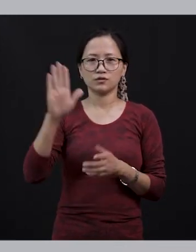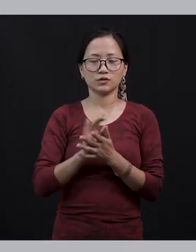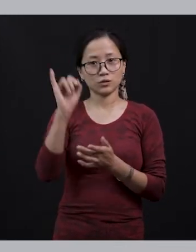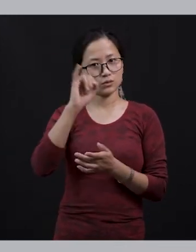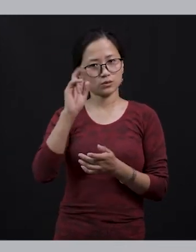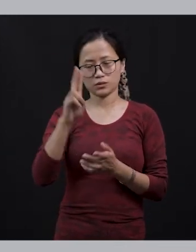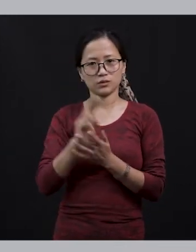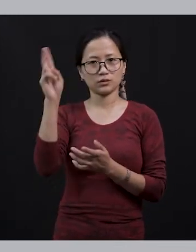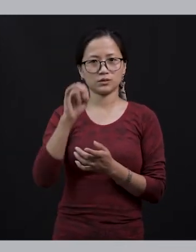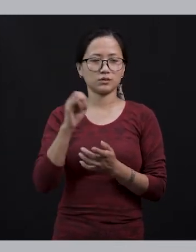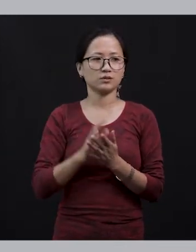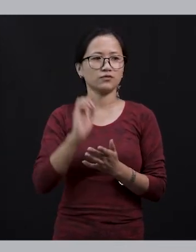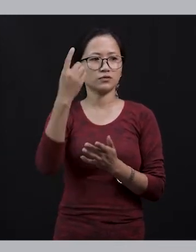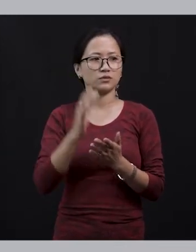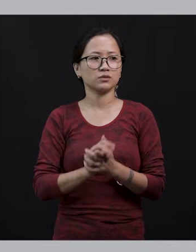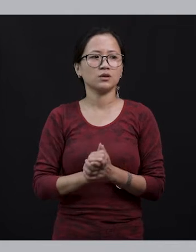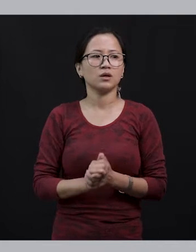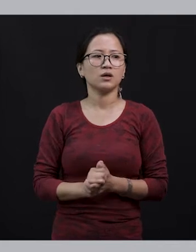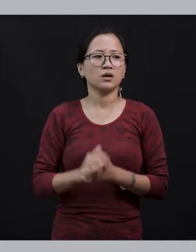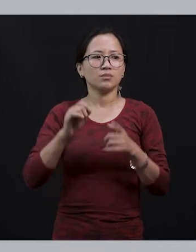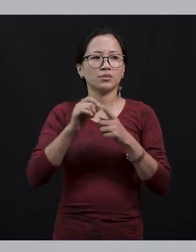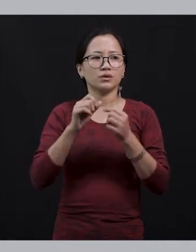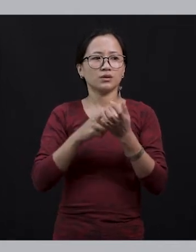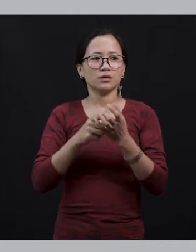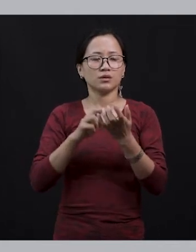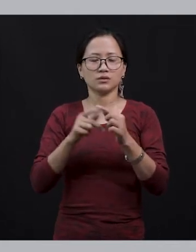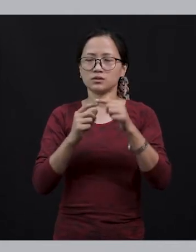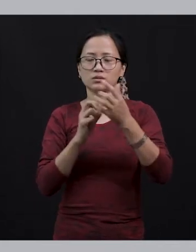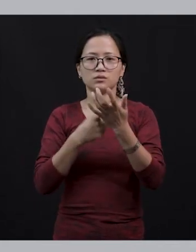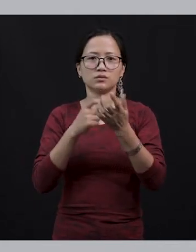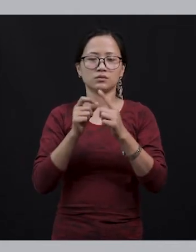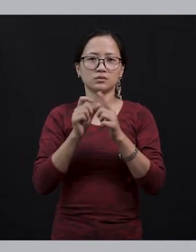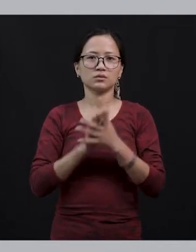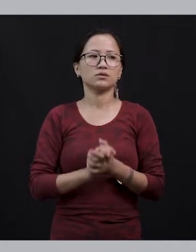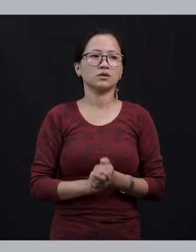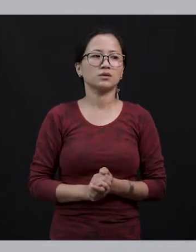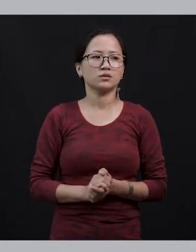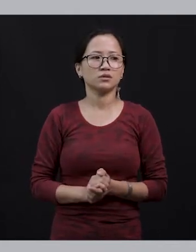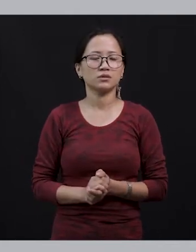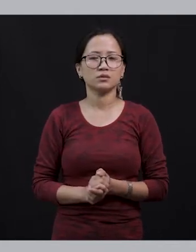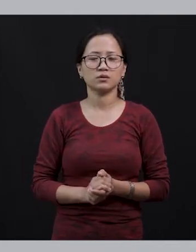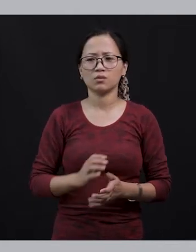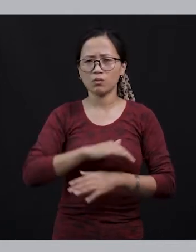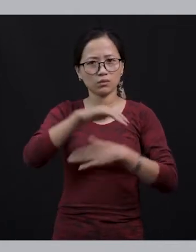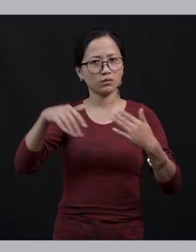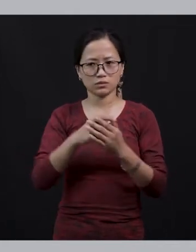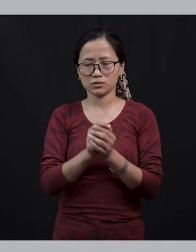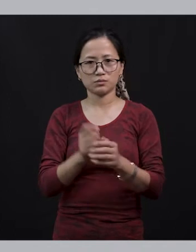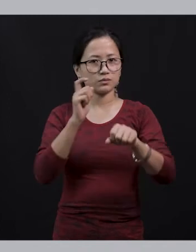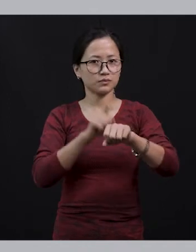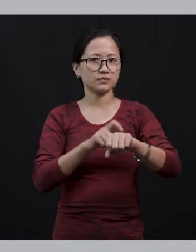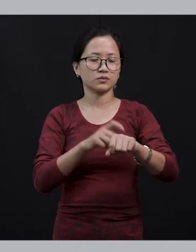Mughals started. So the first battle of Panipat happened there. So between 1206 to 1526, the entire